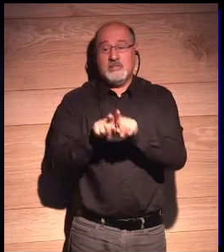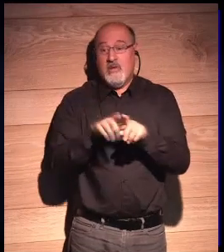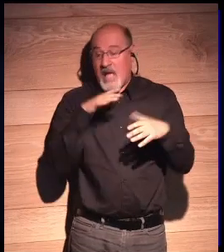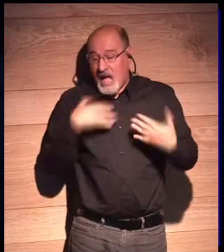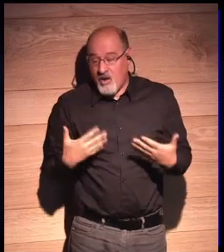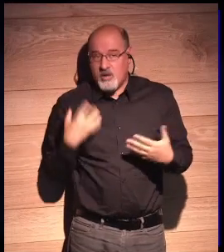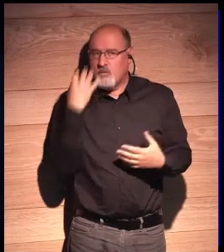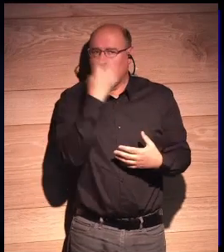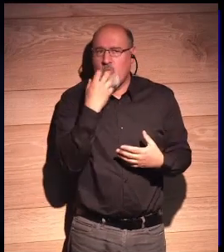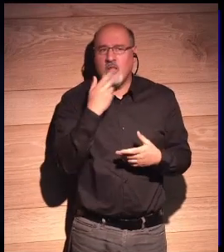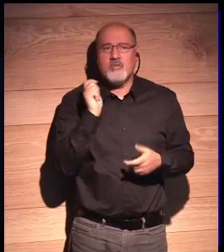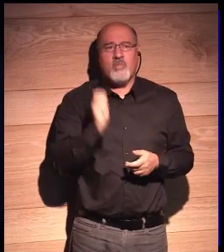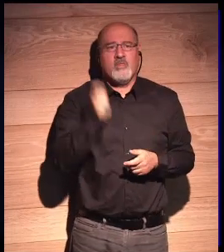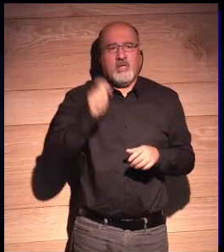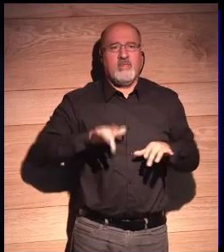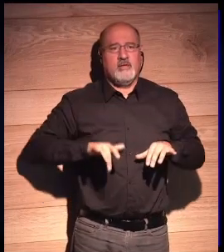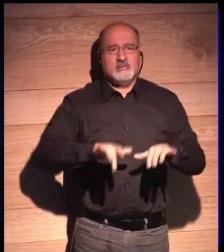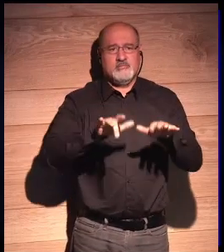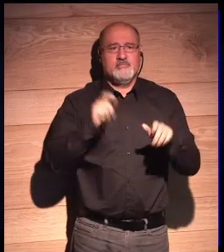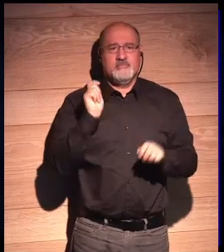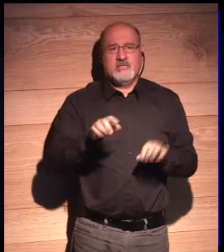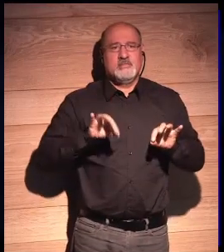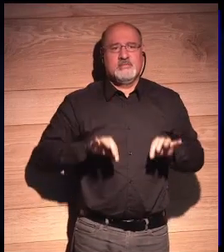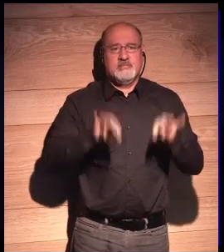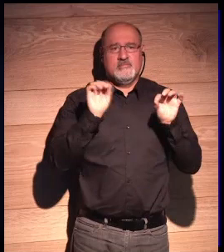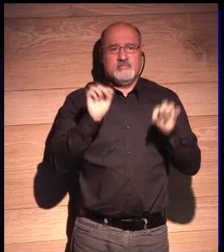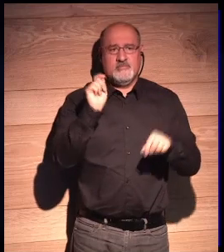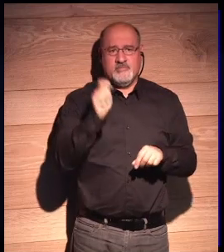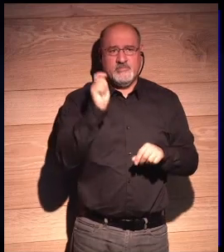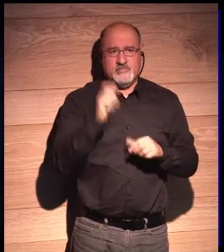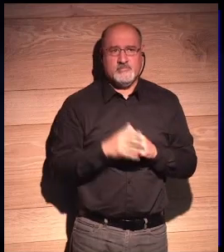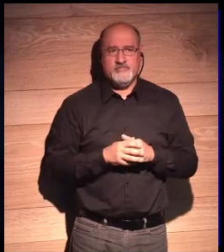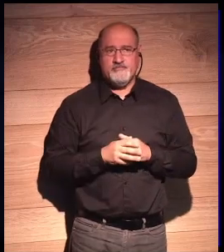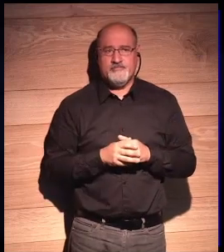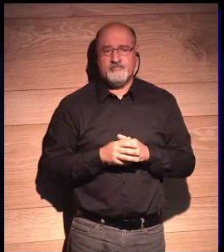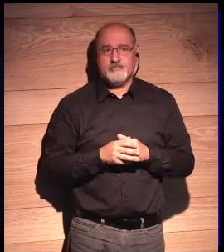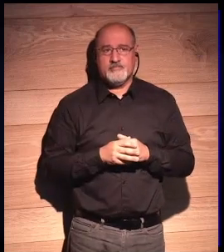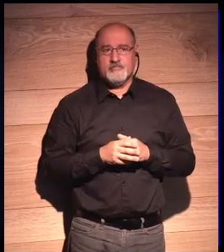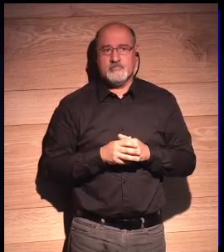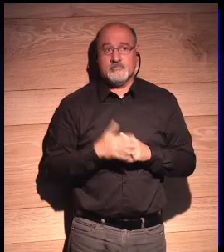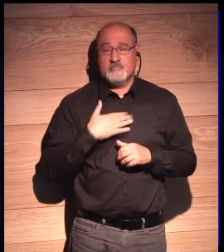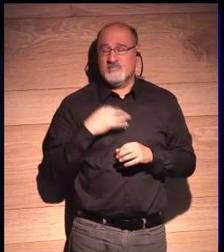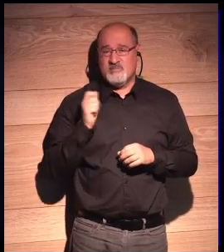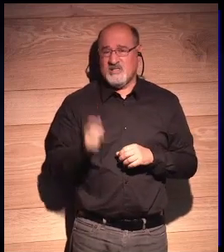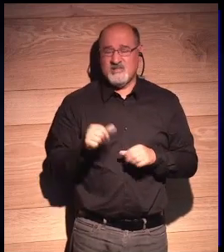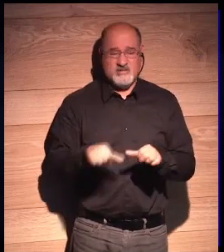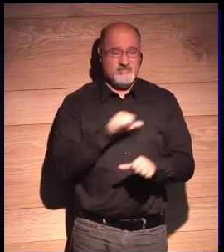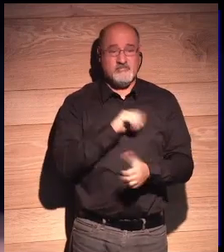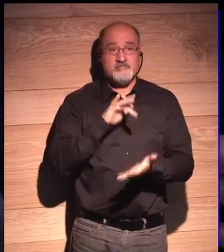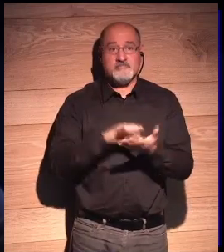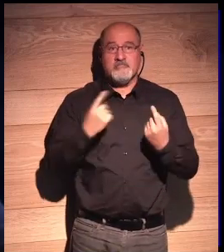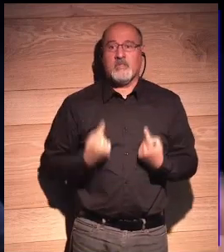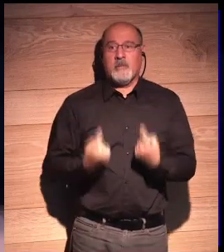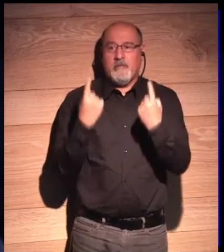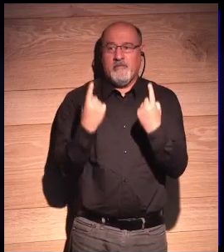that, I'm not sure. I always wonder, like, when did people first think of time travel? Like, I'm going to walk